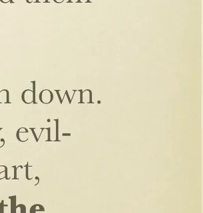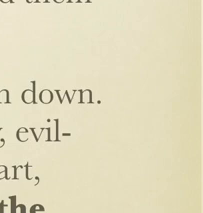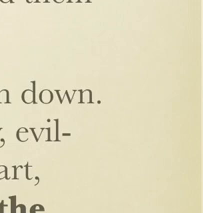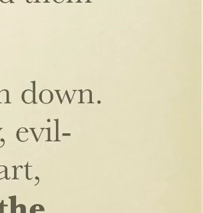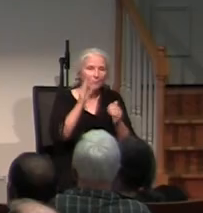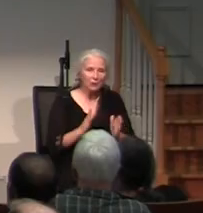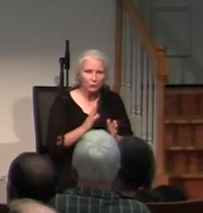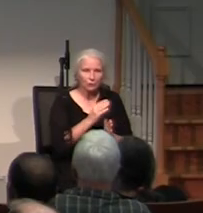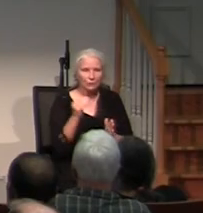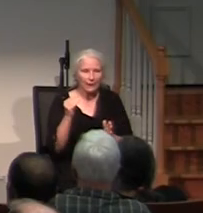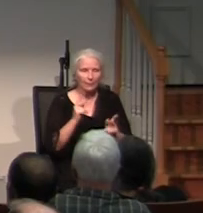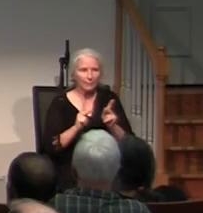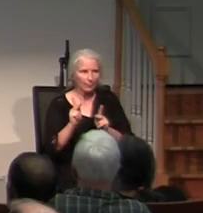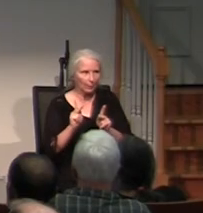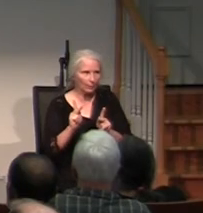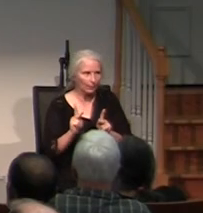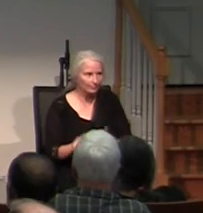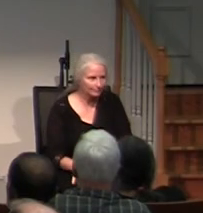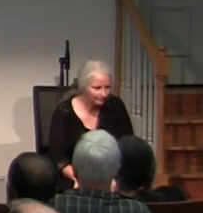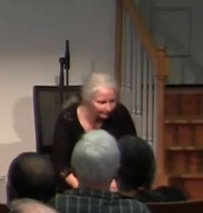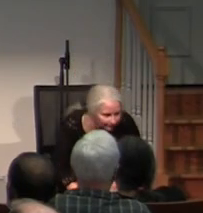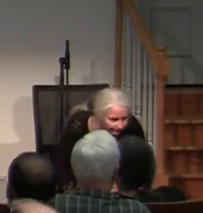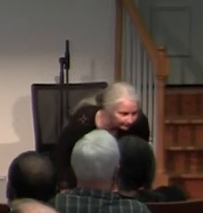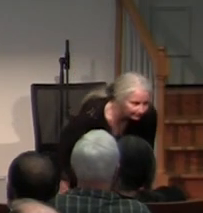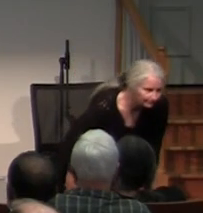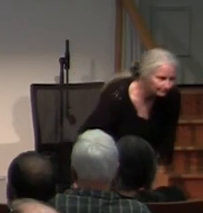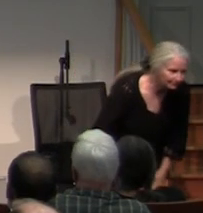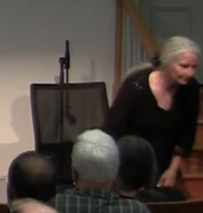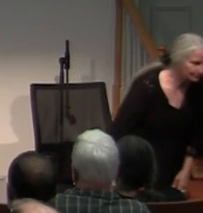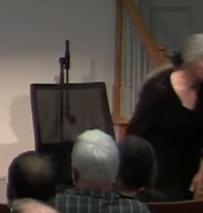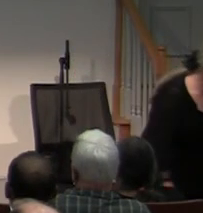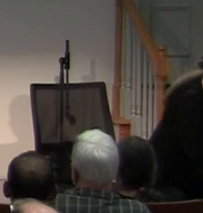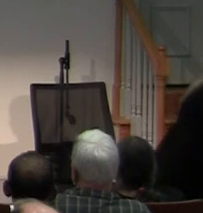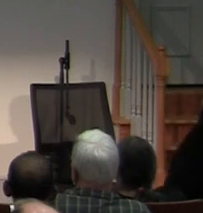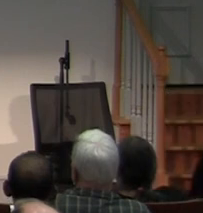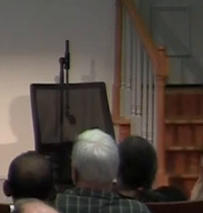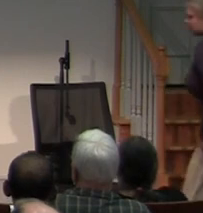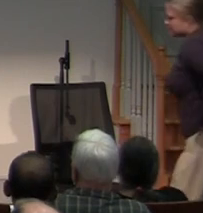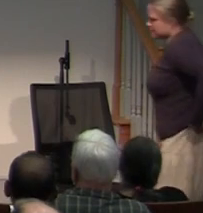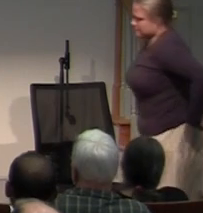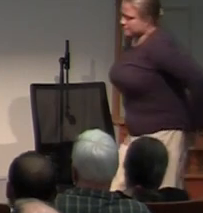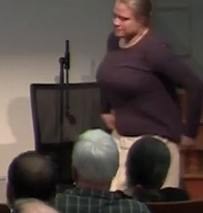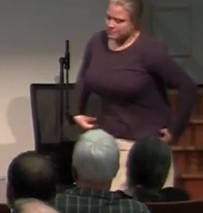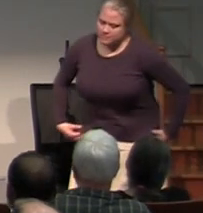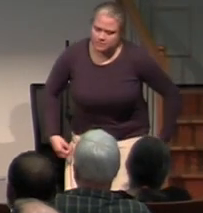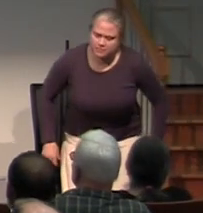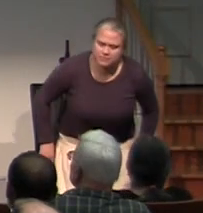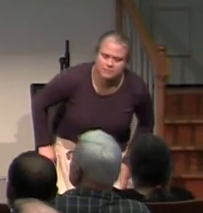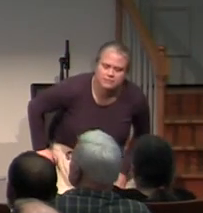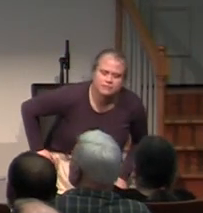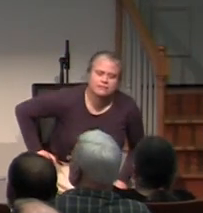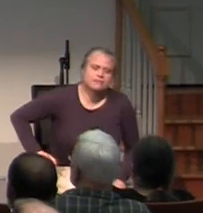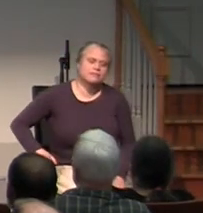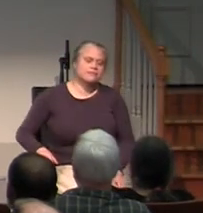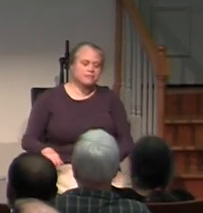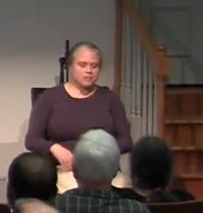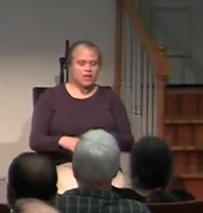So if you look at the bride, how ready is she to enter into the love of the bridegroom?